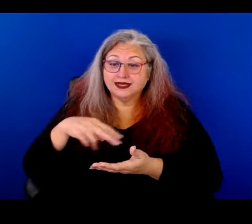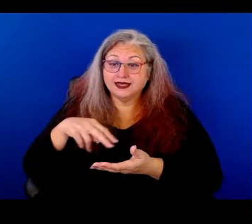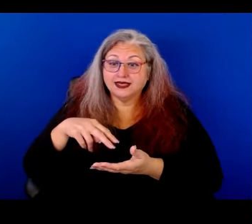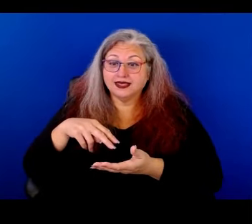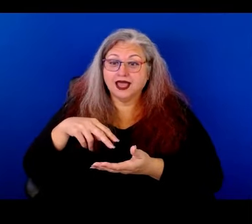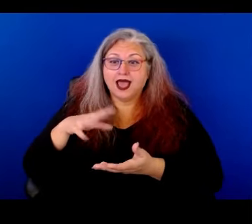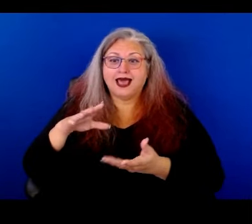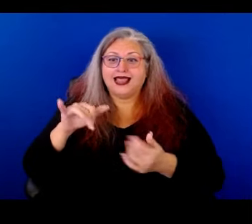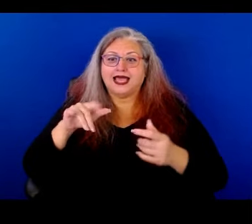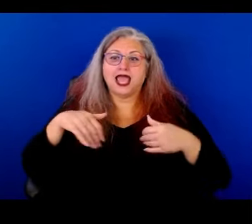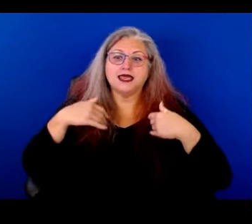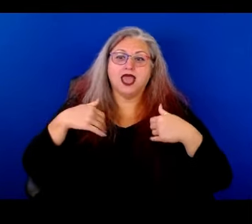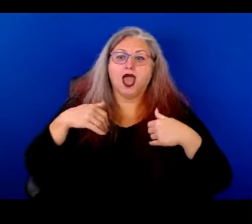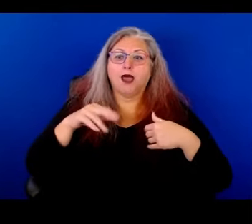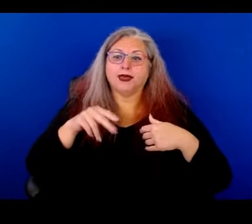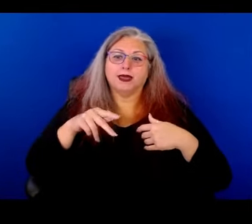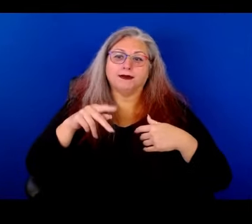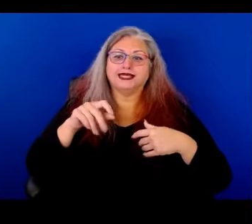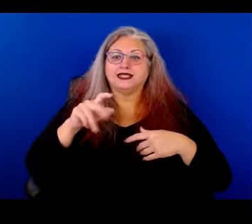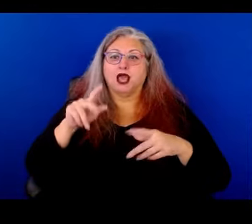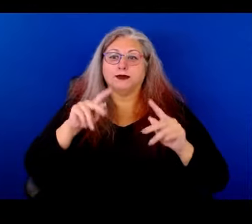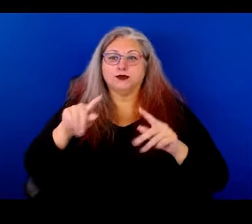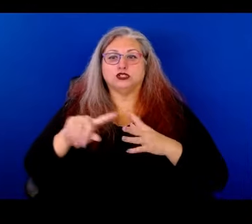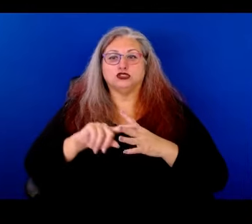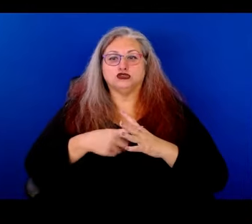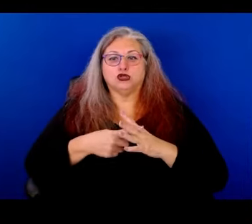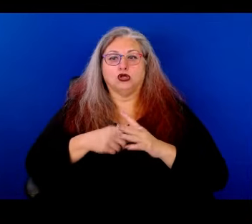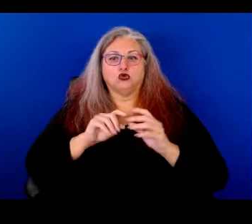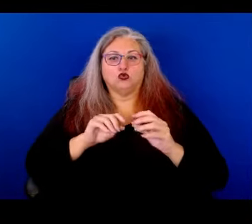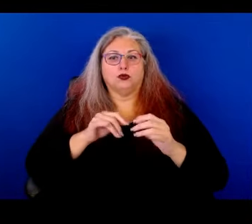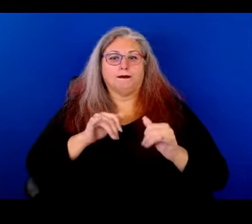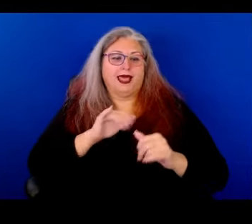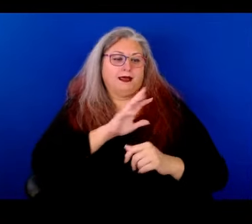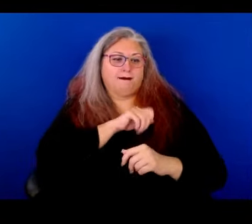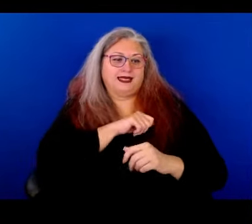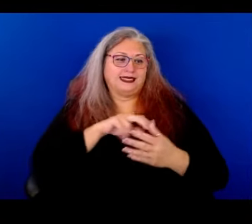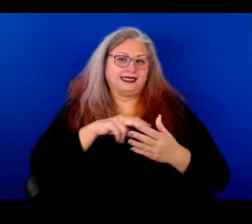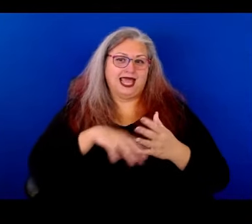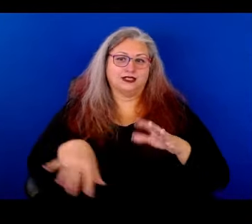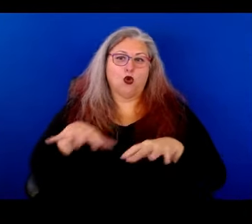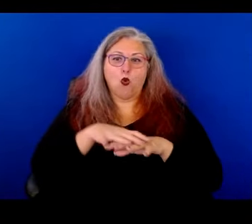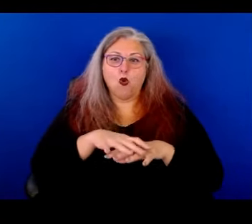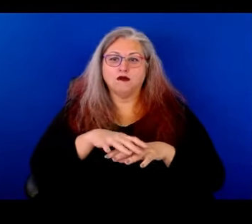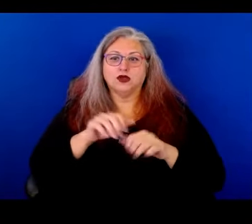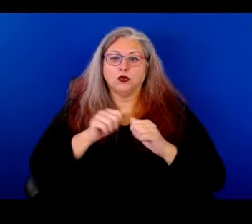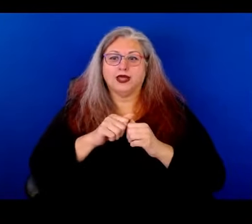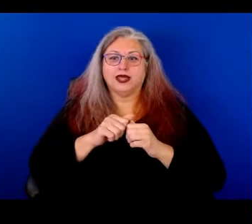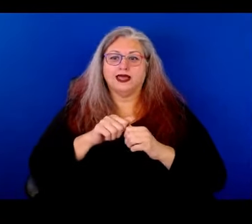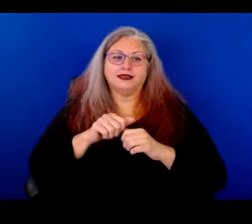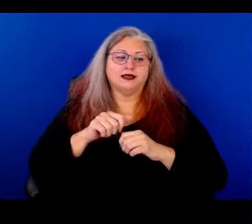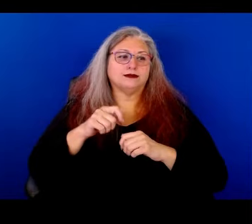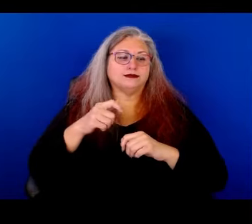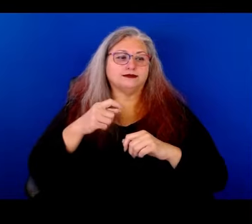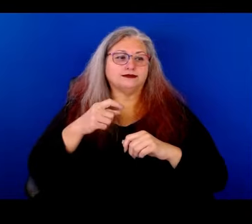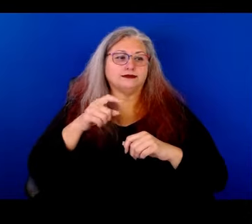dances. And these like young hip TikTok people started putting like Palestinian dance over like